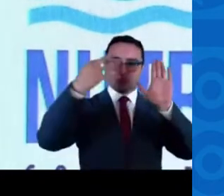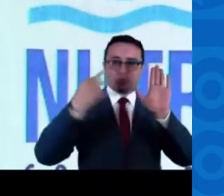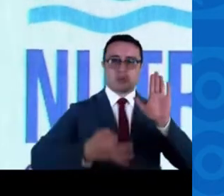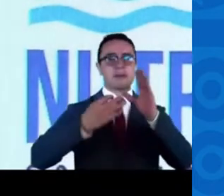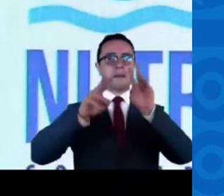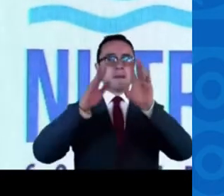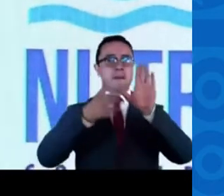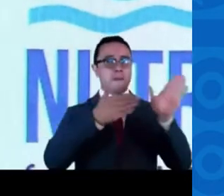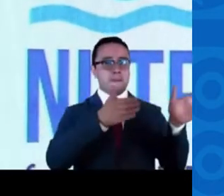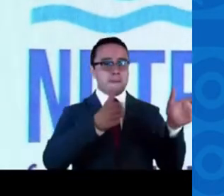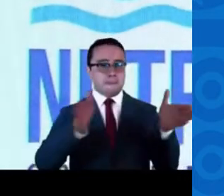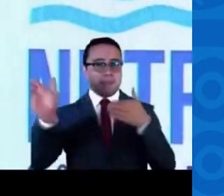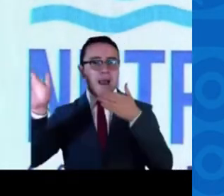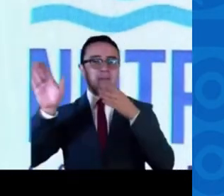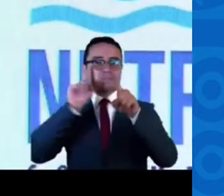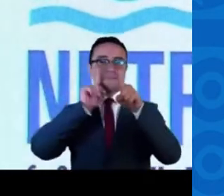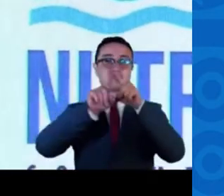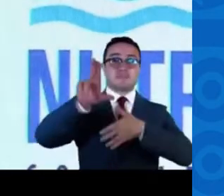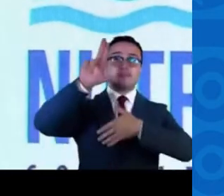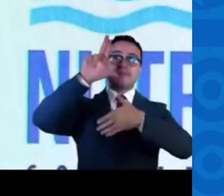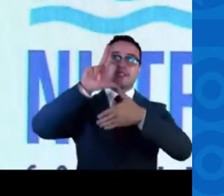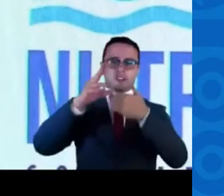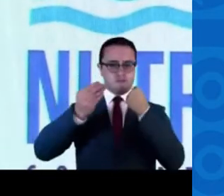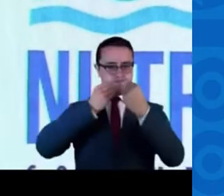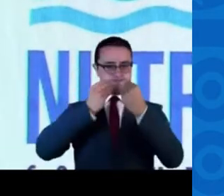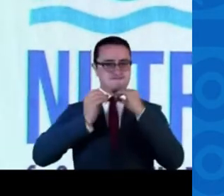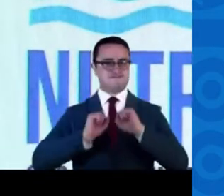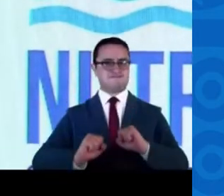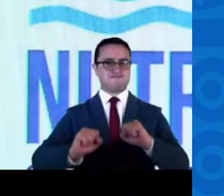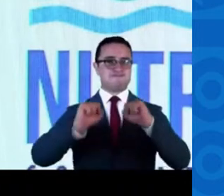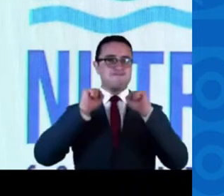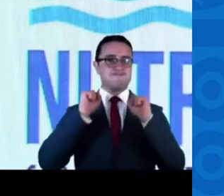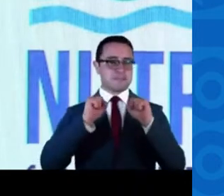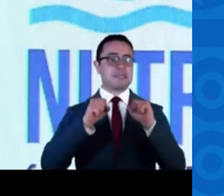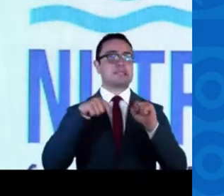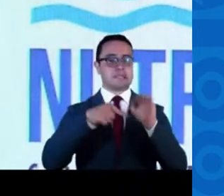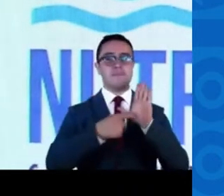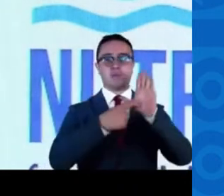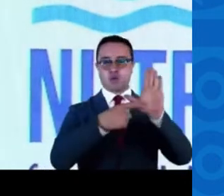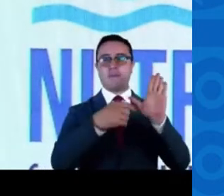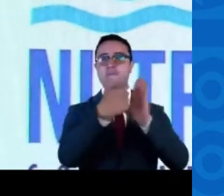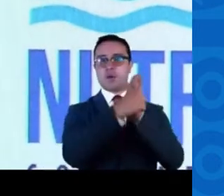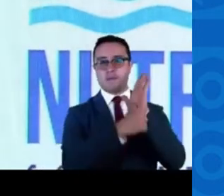launching the hub for food security in the region.